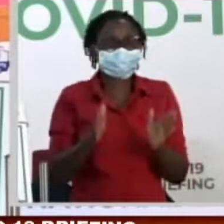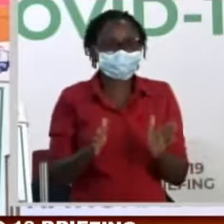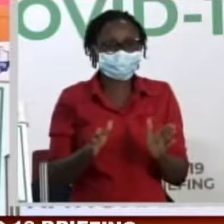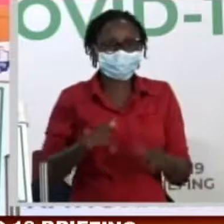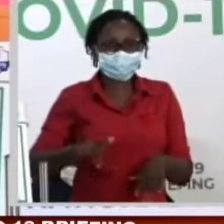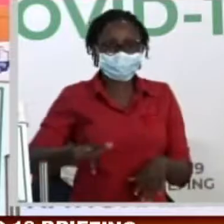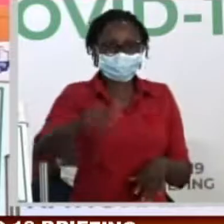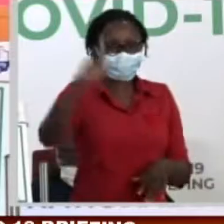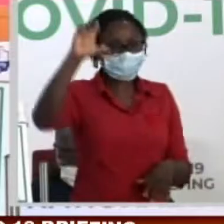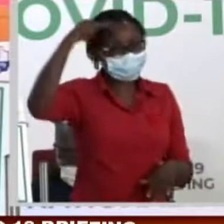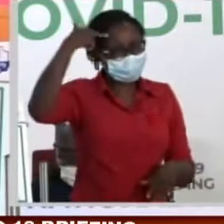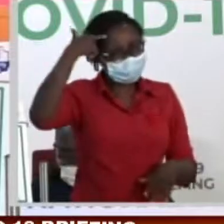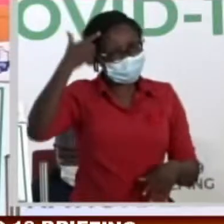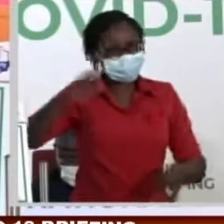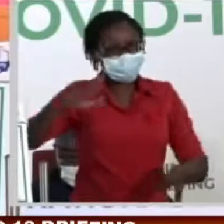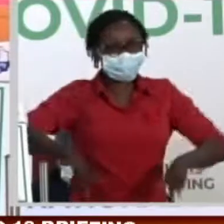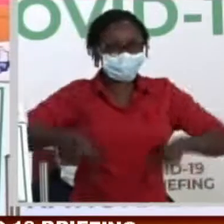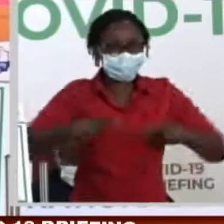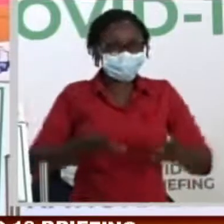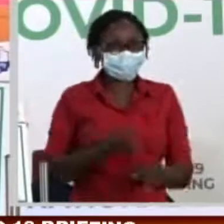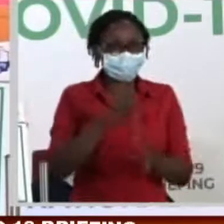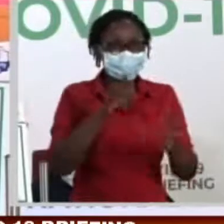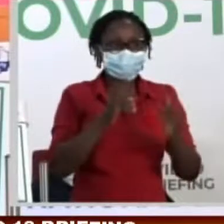While government provides direction,